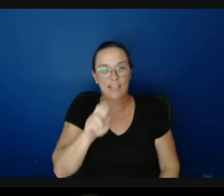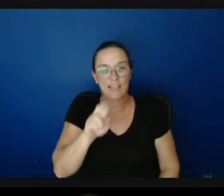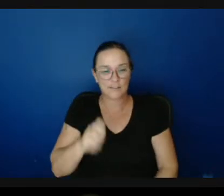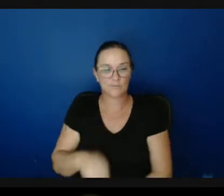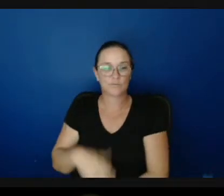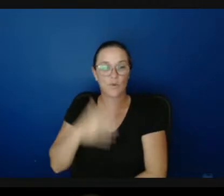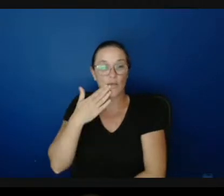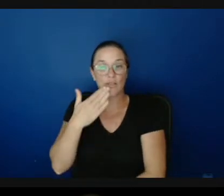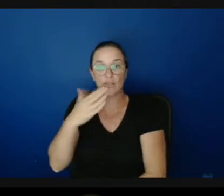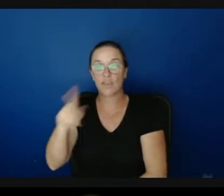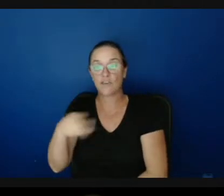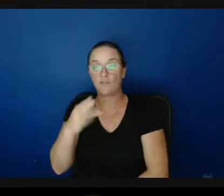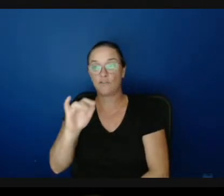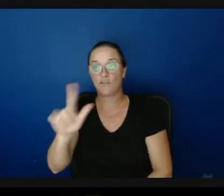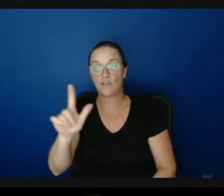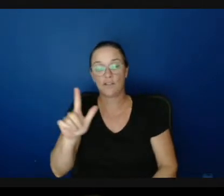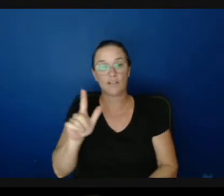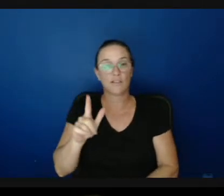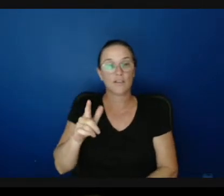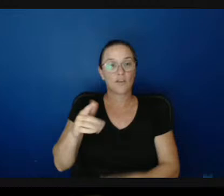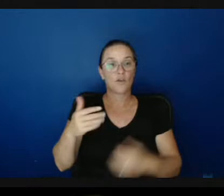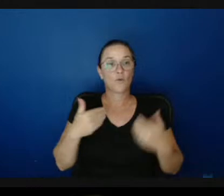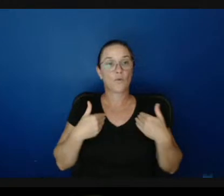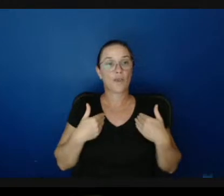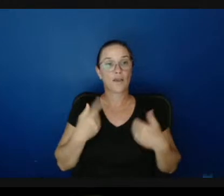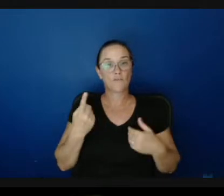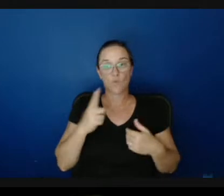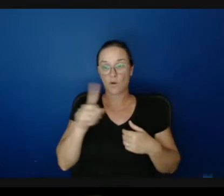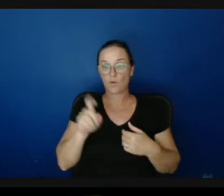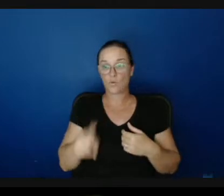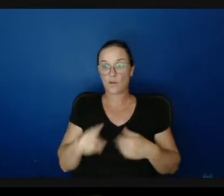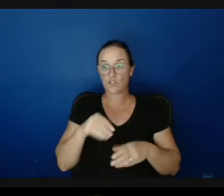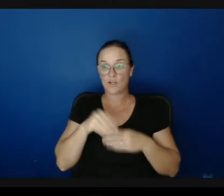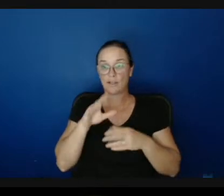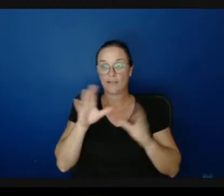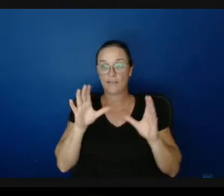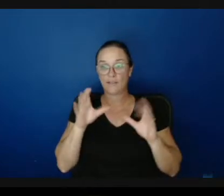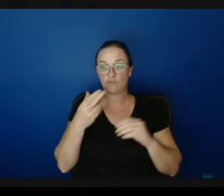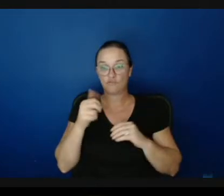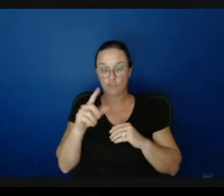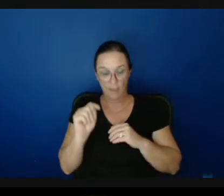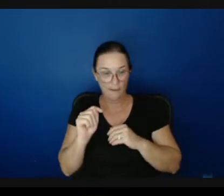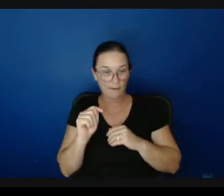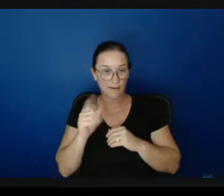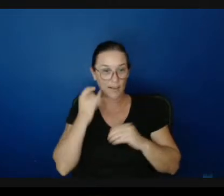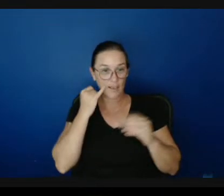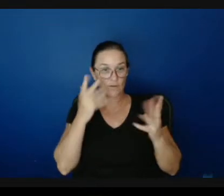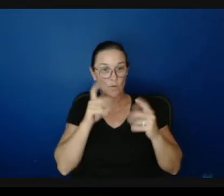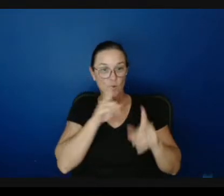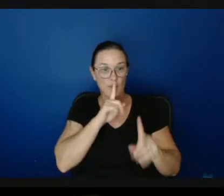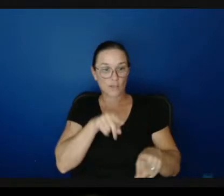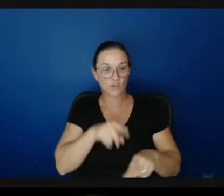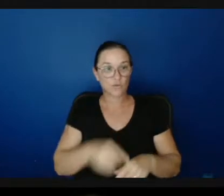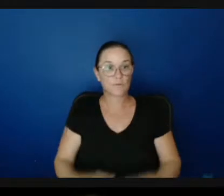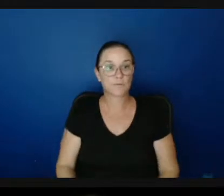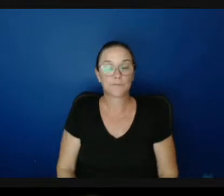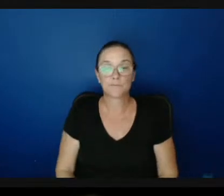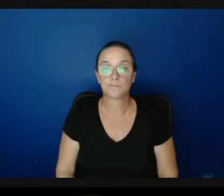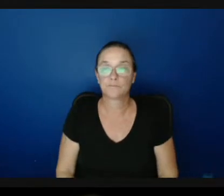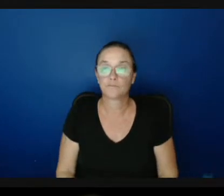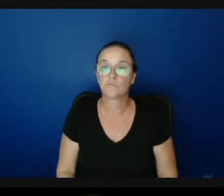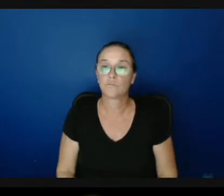you, Phil. And we do have one question in the chat if you want to go ahead and take that before we shift